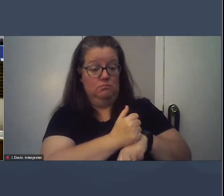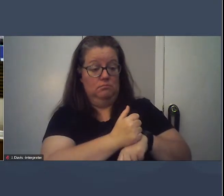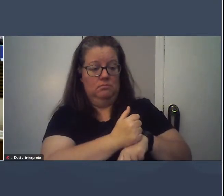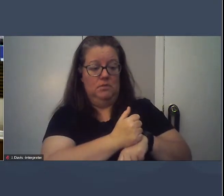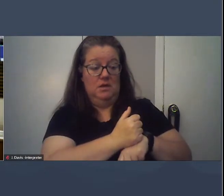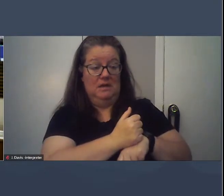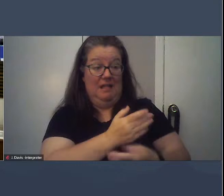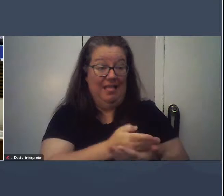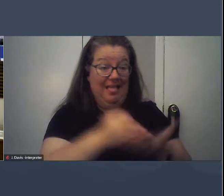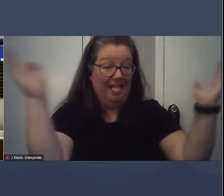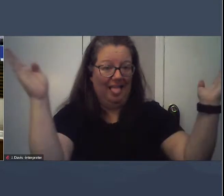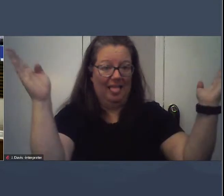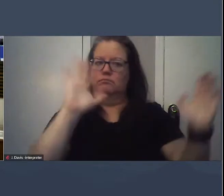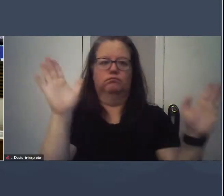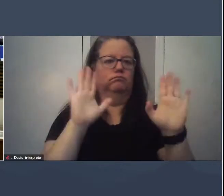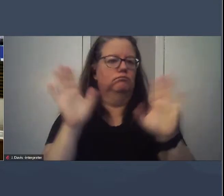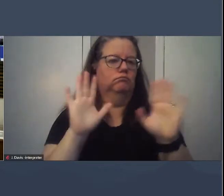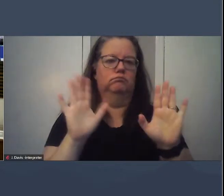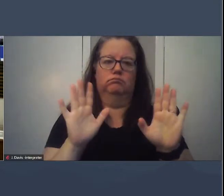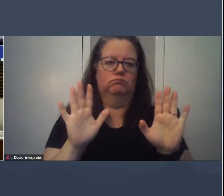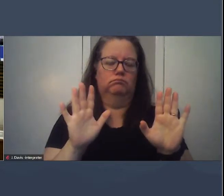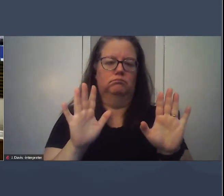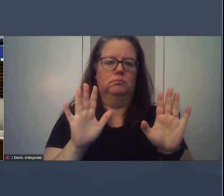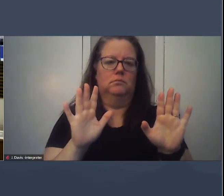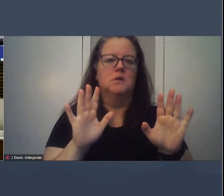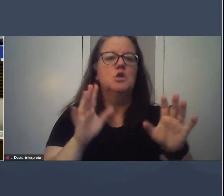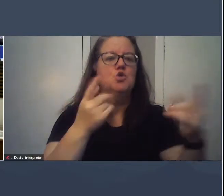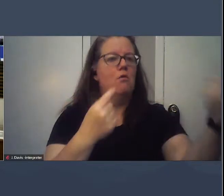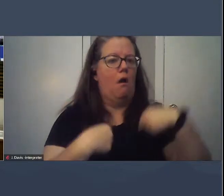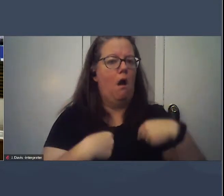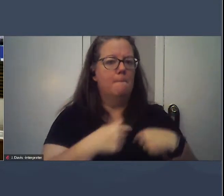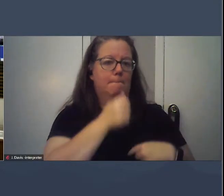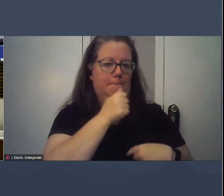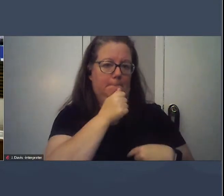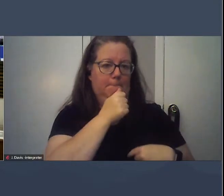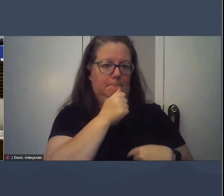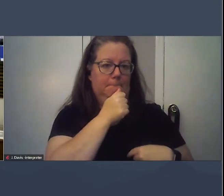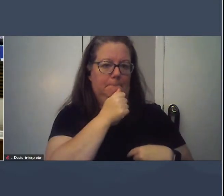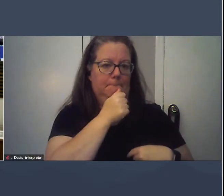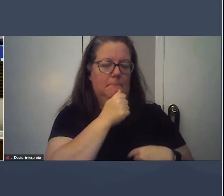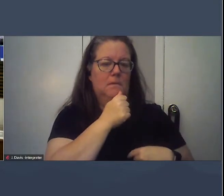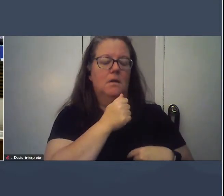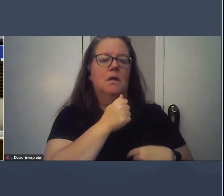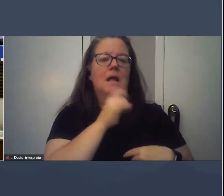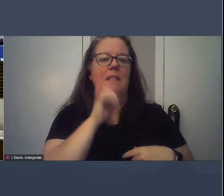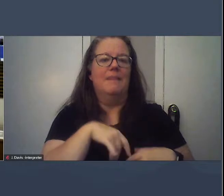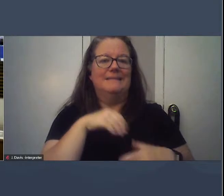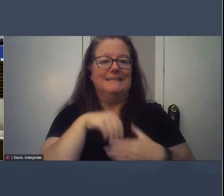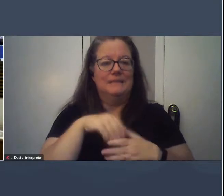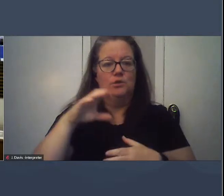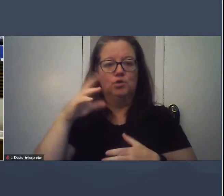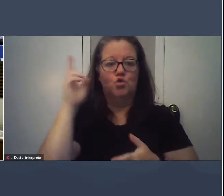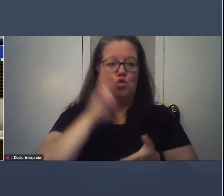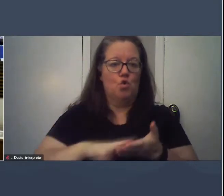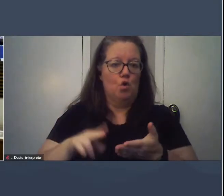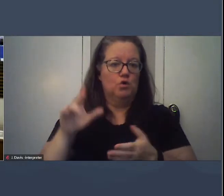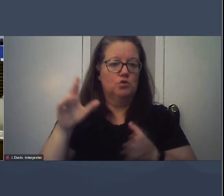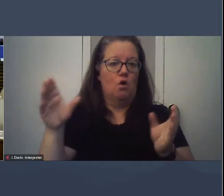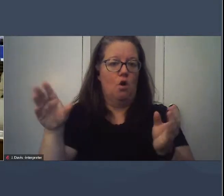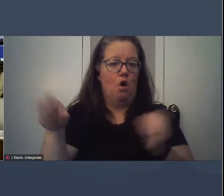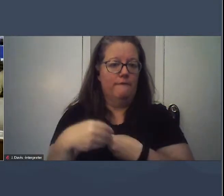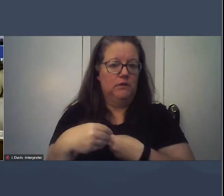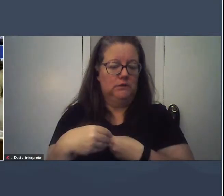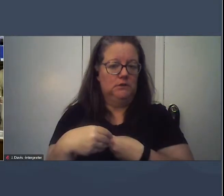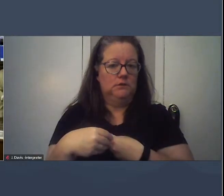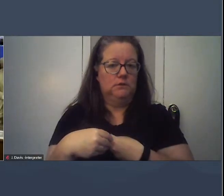the public, but you can go. Security purposes, that's correct. Okay. Because there's a document that was filed in the clerk's office, I guess, as a I don't want